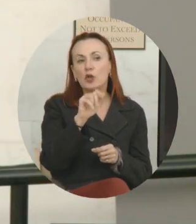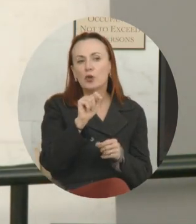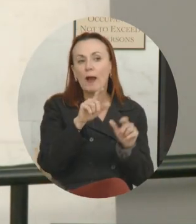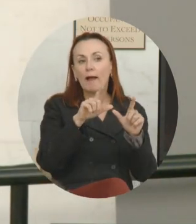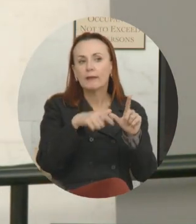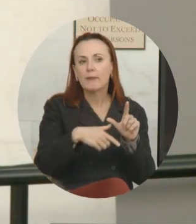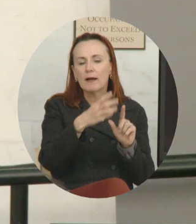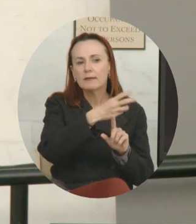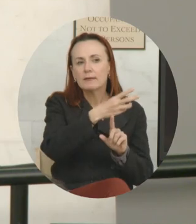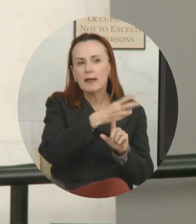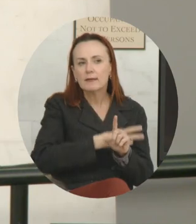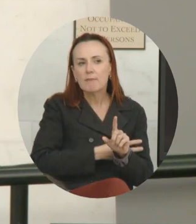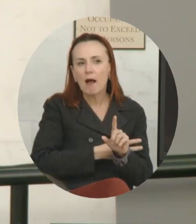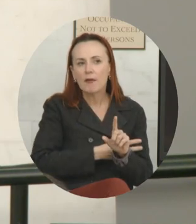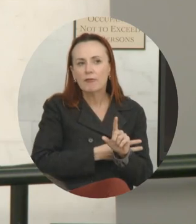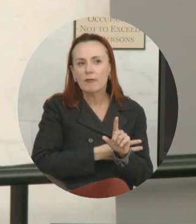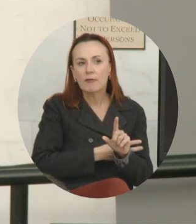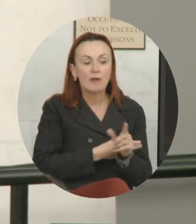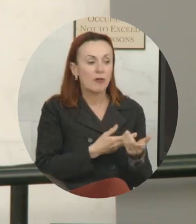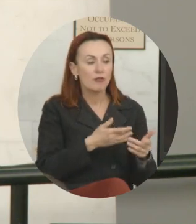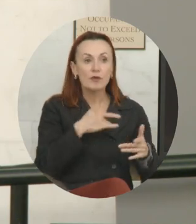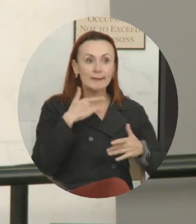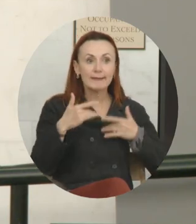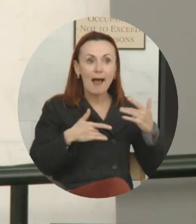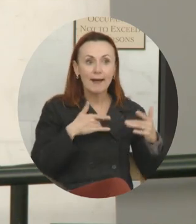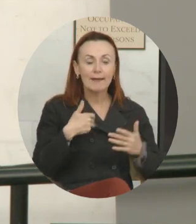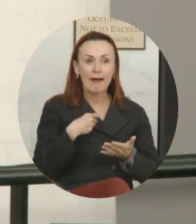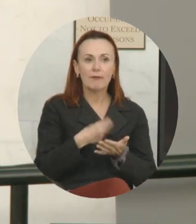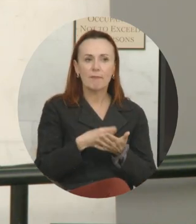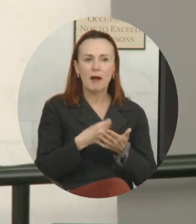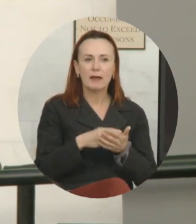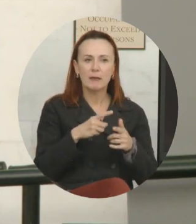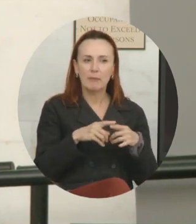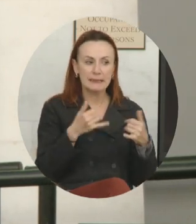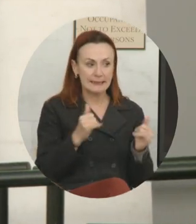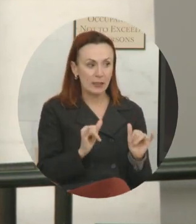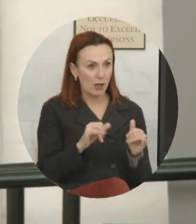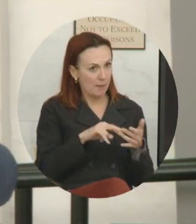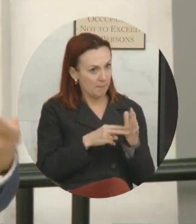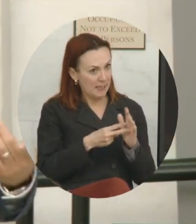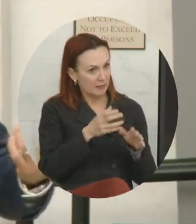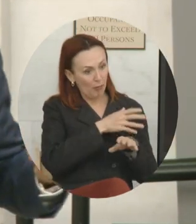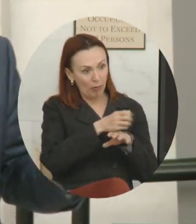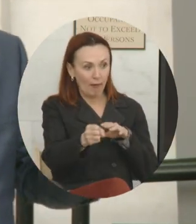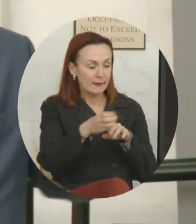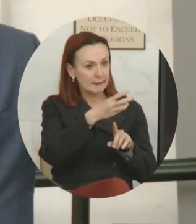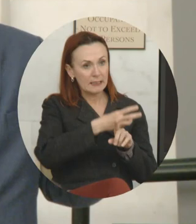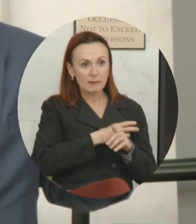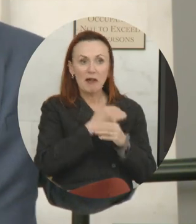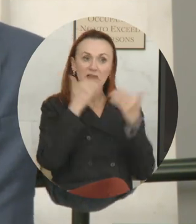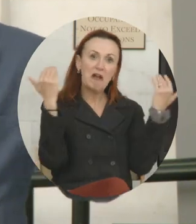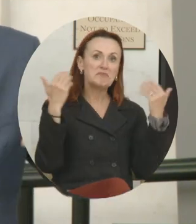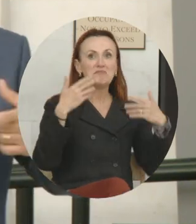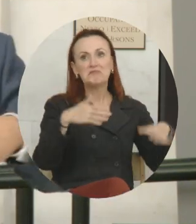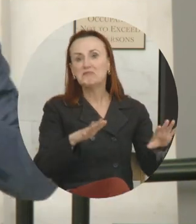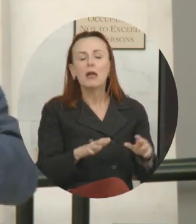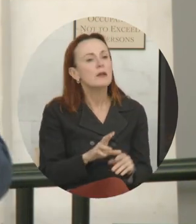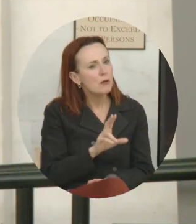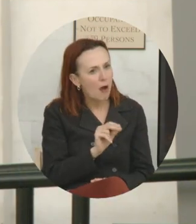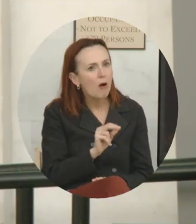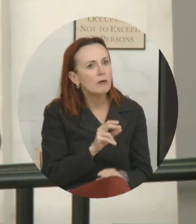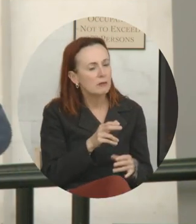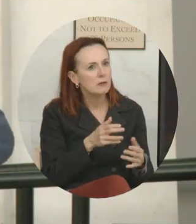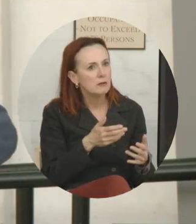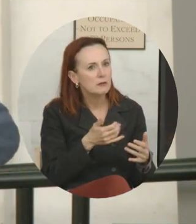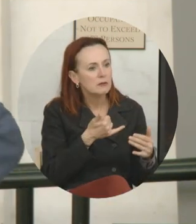excited you got a grant, but they didn't apply for it, right? So just always temper your enthusiasm for your work by recognizing that